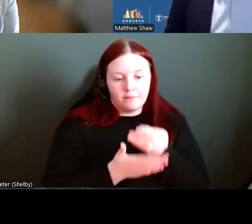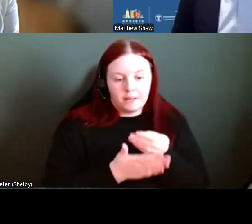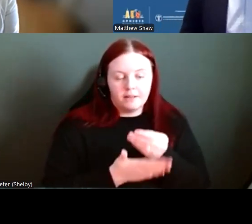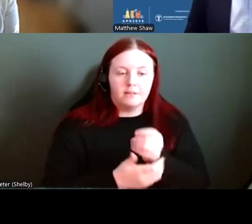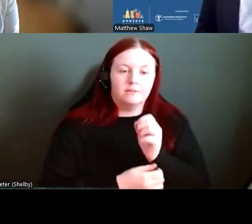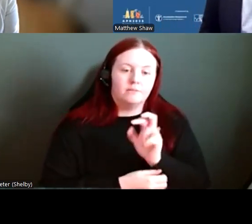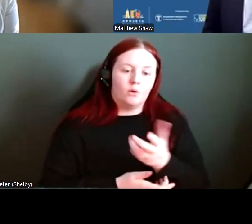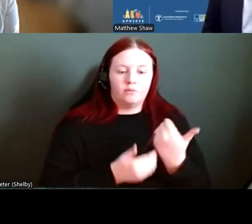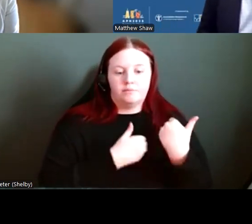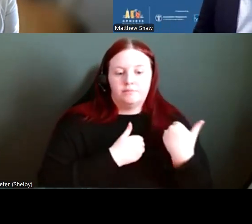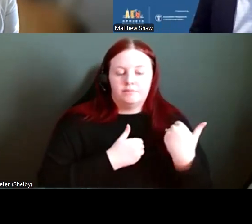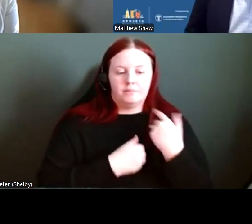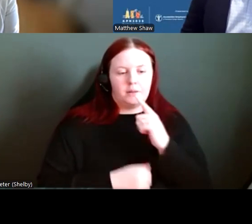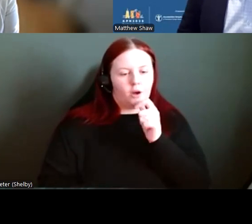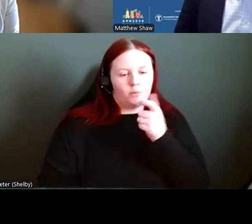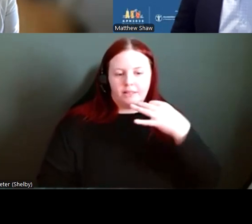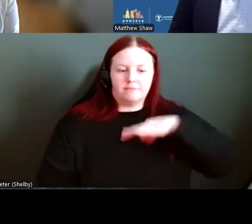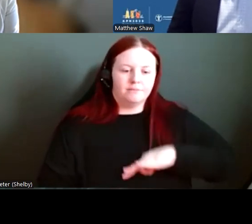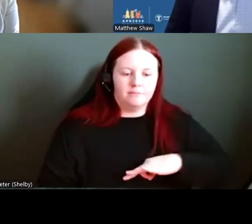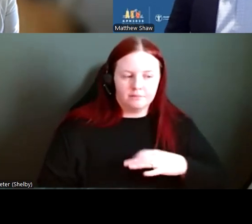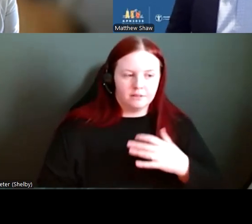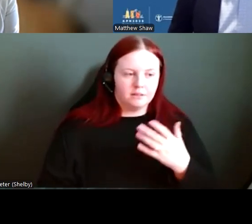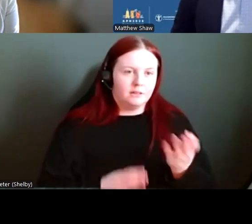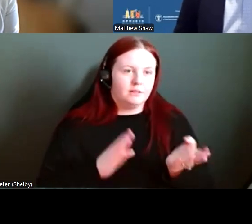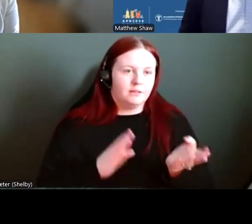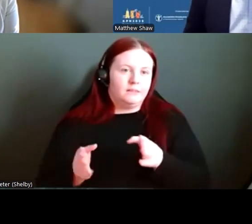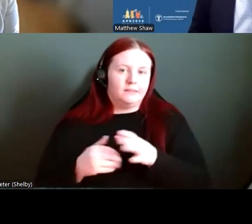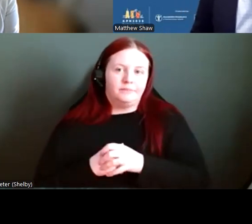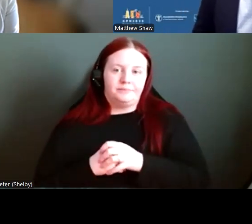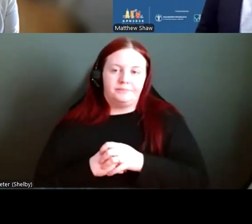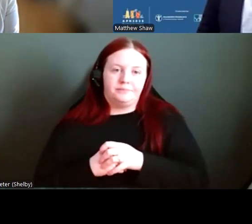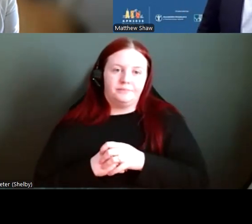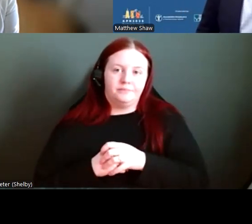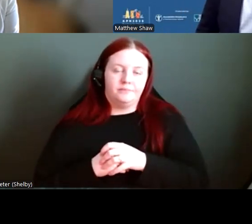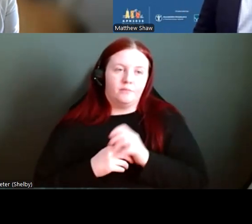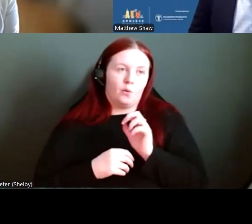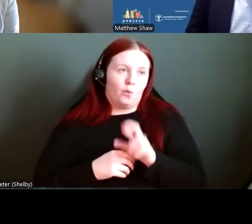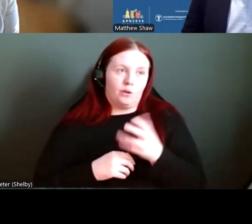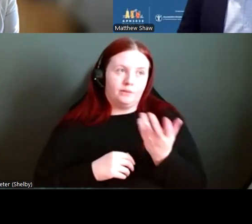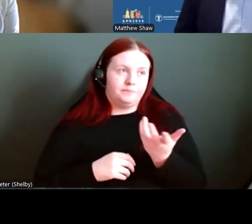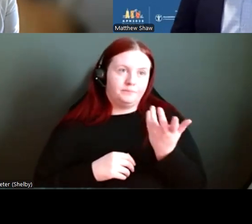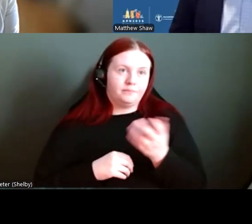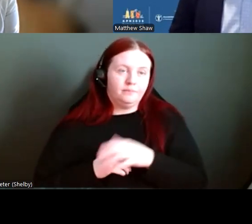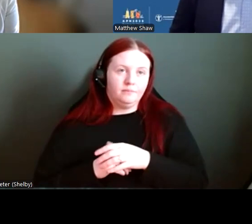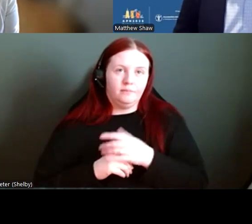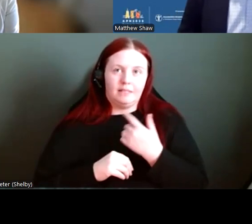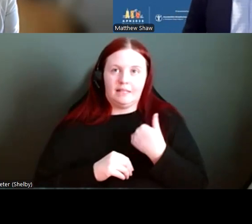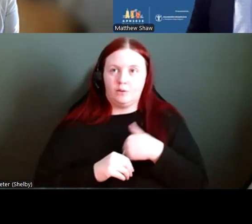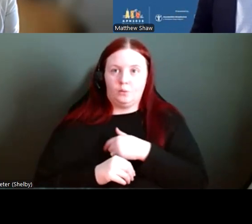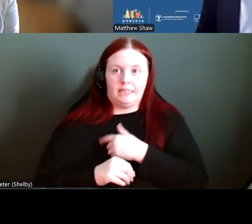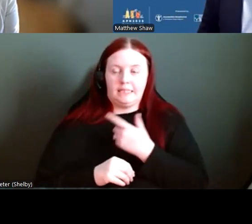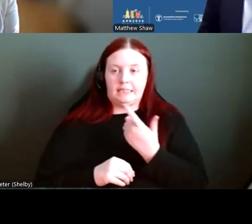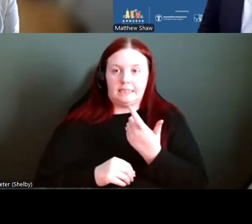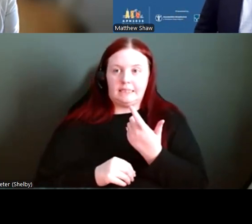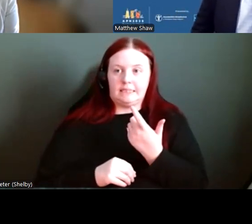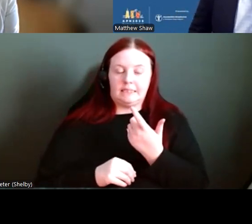an asset or a revenue generator. This becomes into, oh, now we're adding on to people's skills or people's